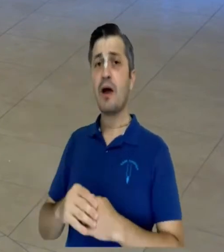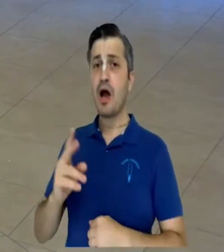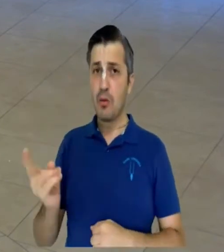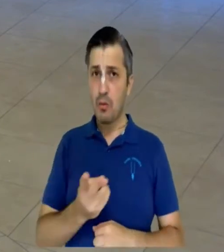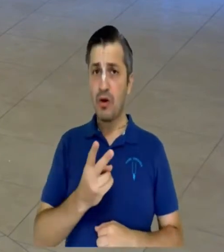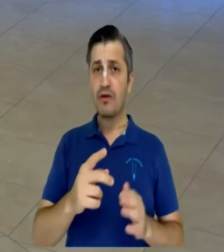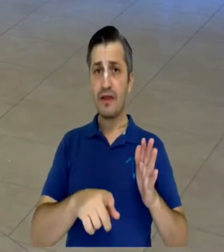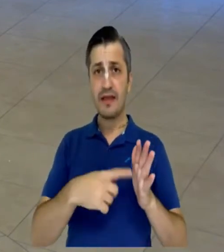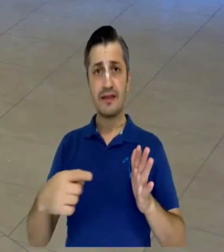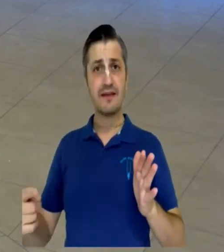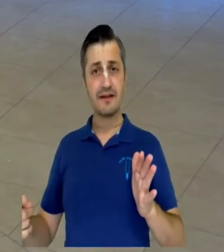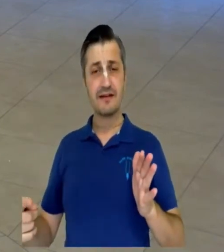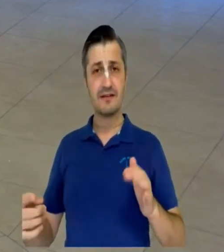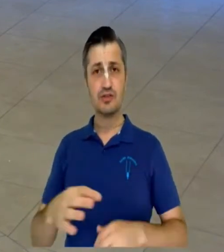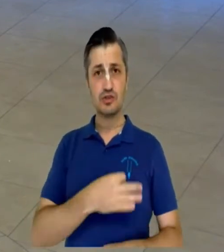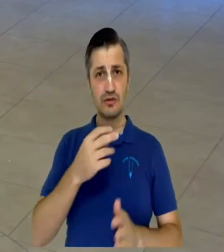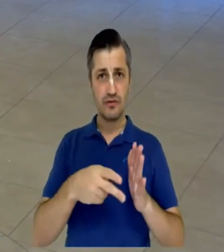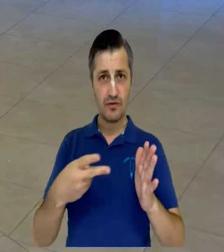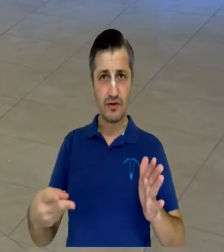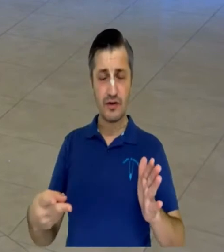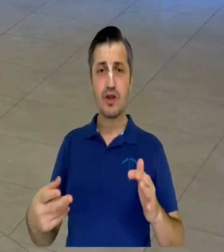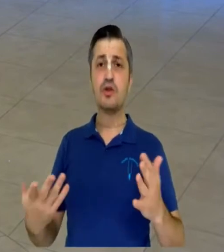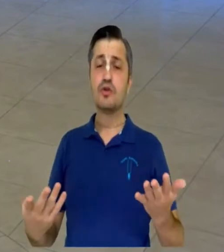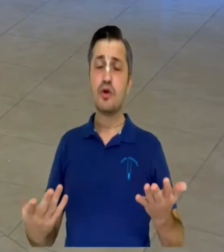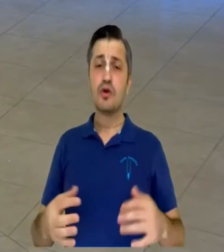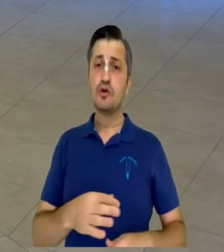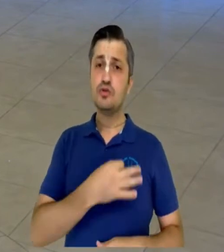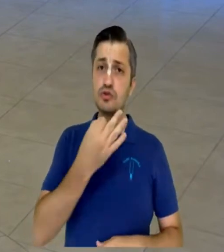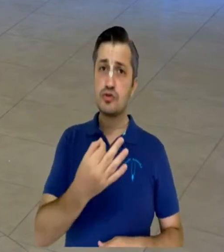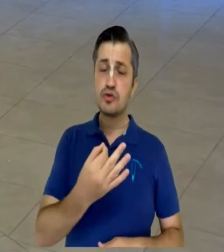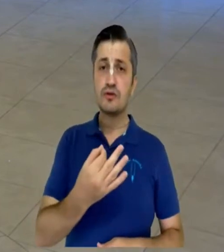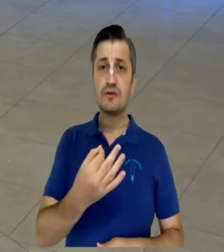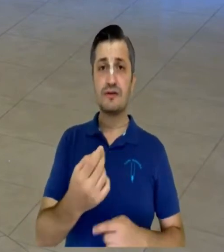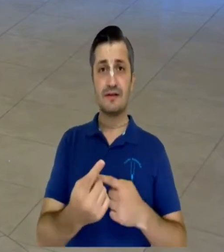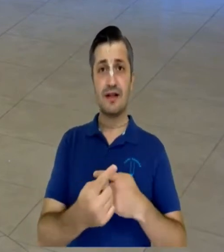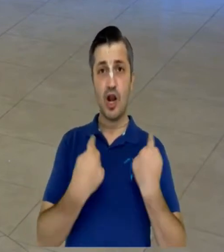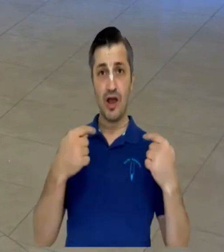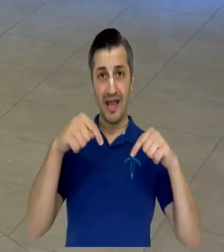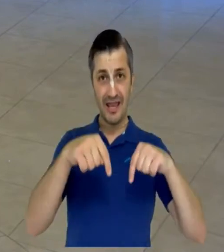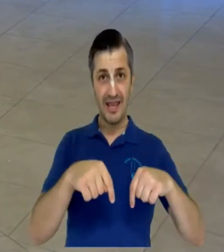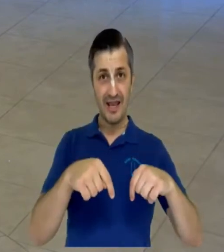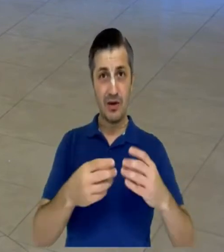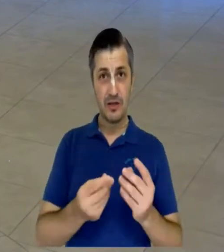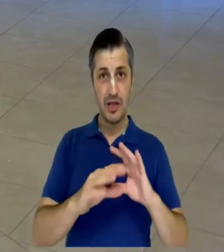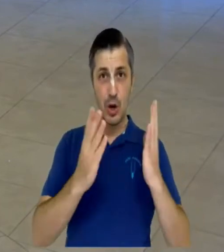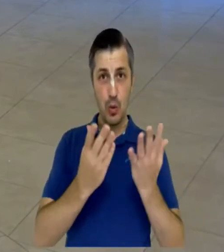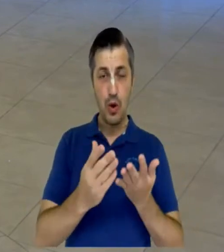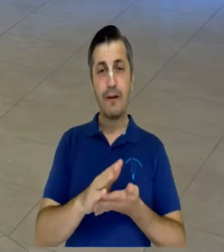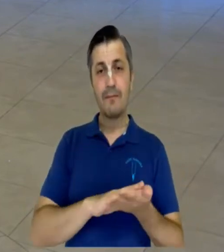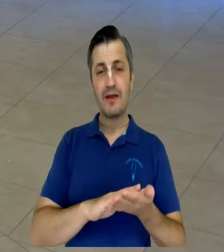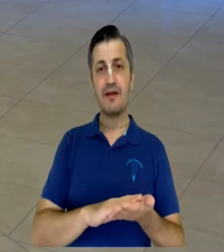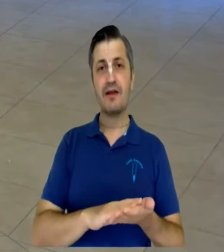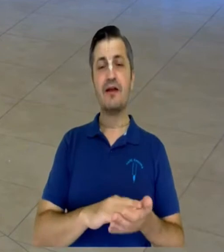living entities, or fallen or fallible living entities. But nevertheless, the individuality